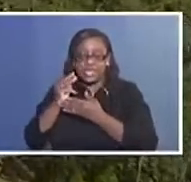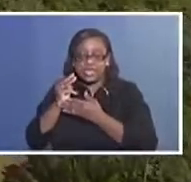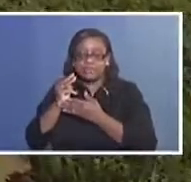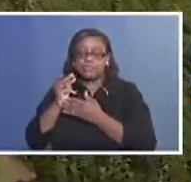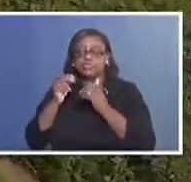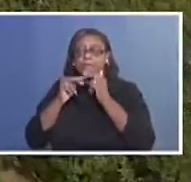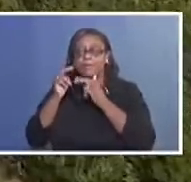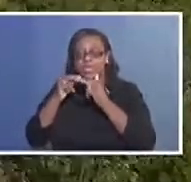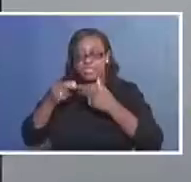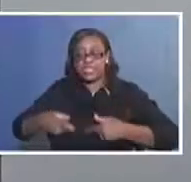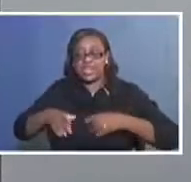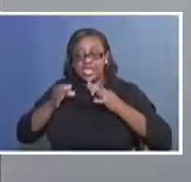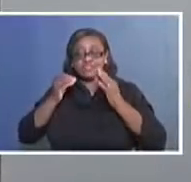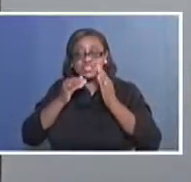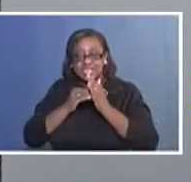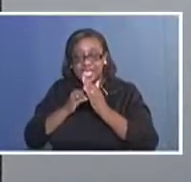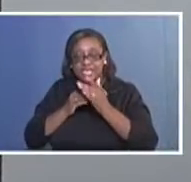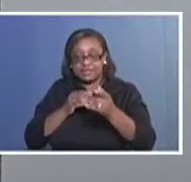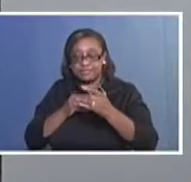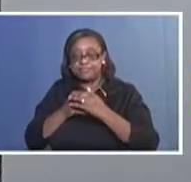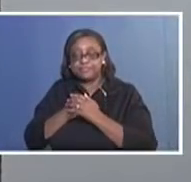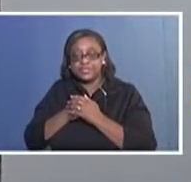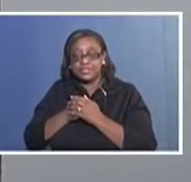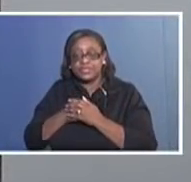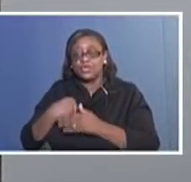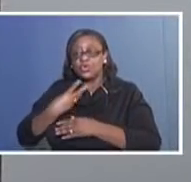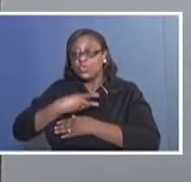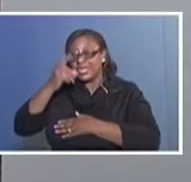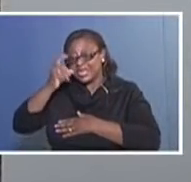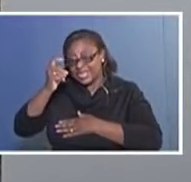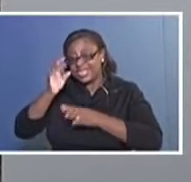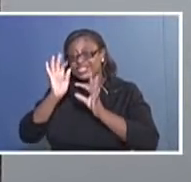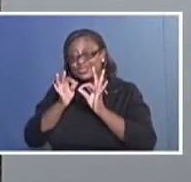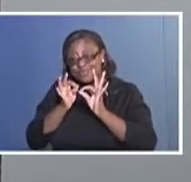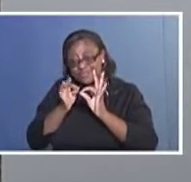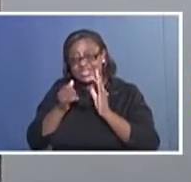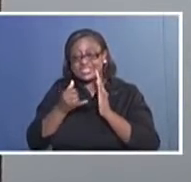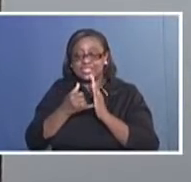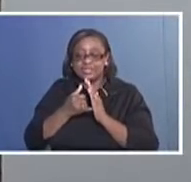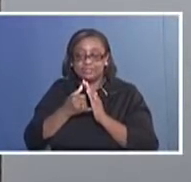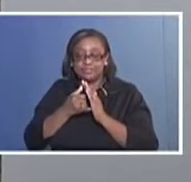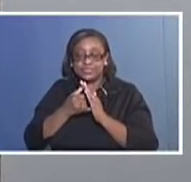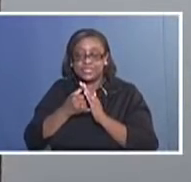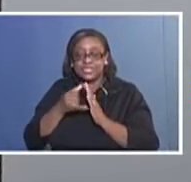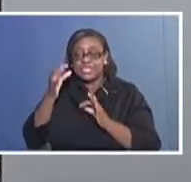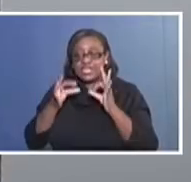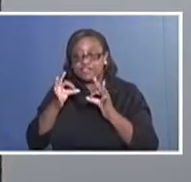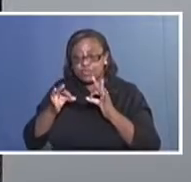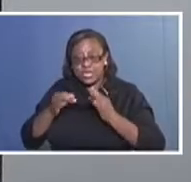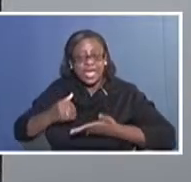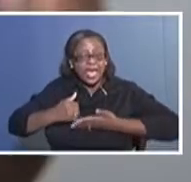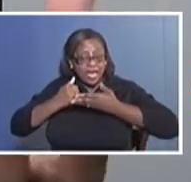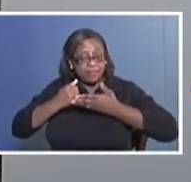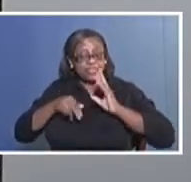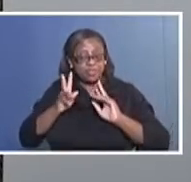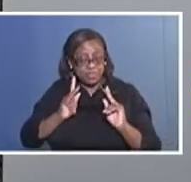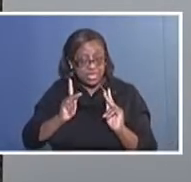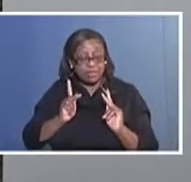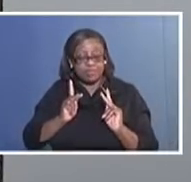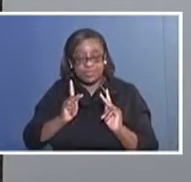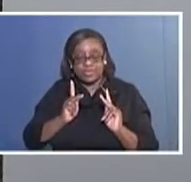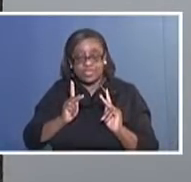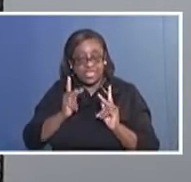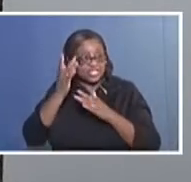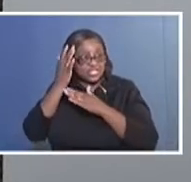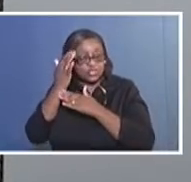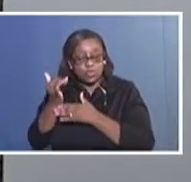their lives. How do we quickly fix it, you know? How do we quickly bring relief to the people? And that's why,